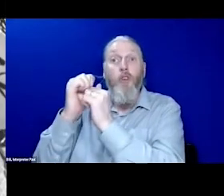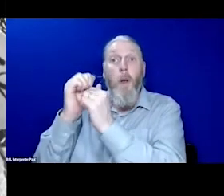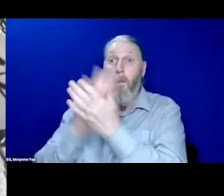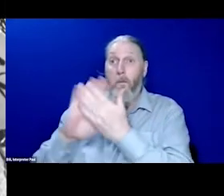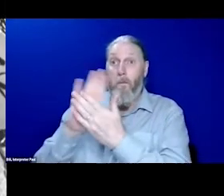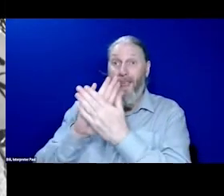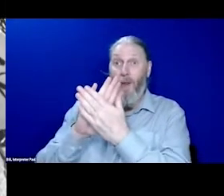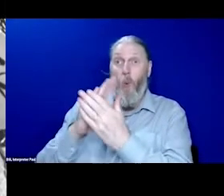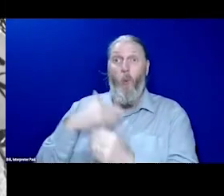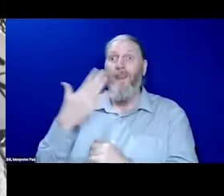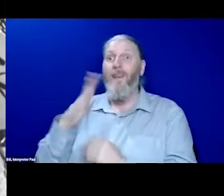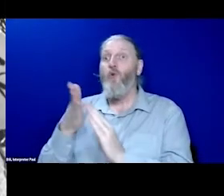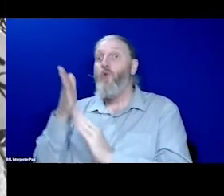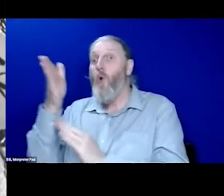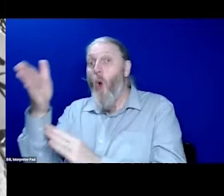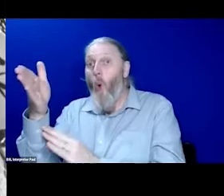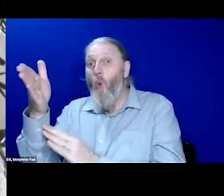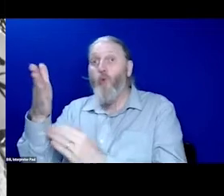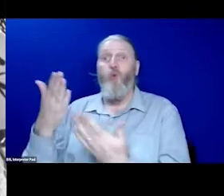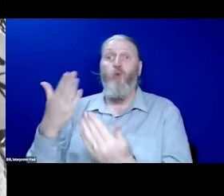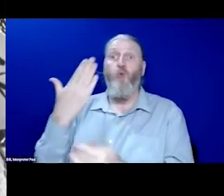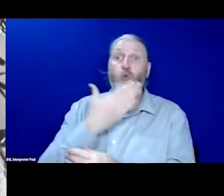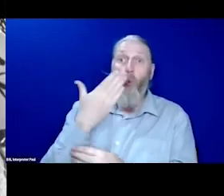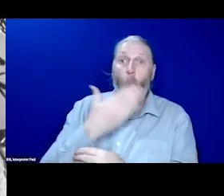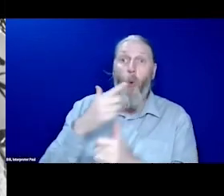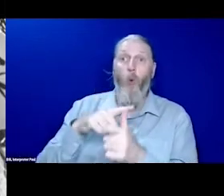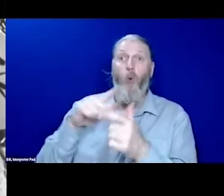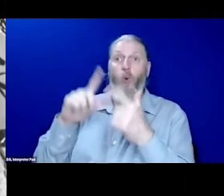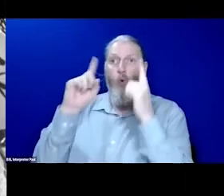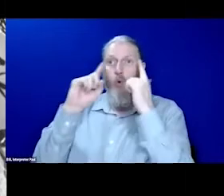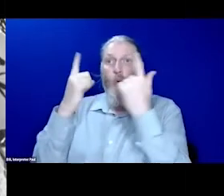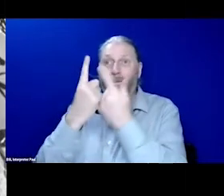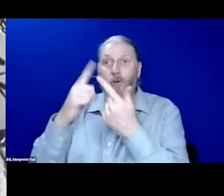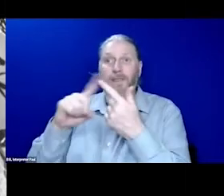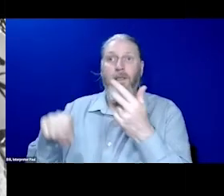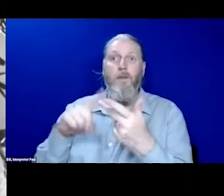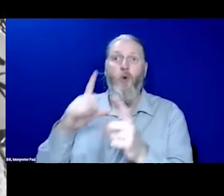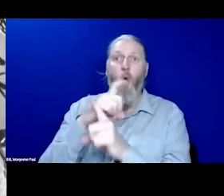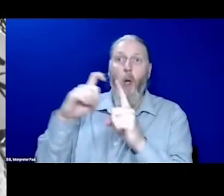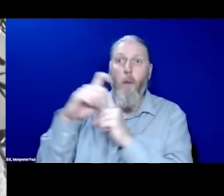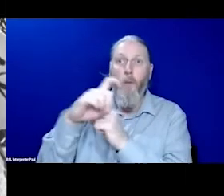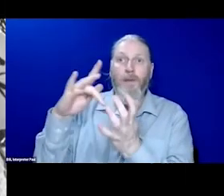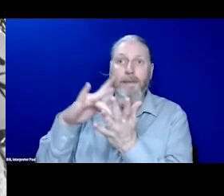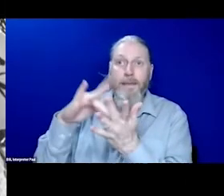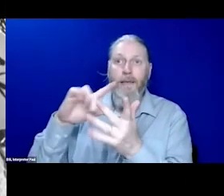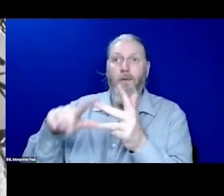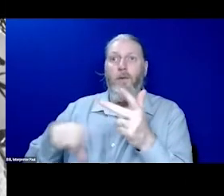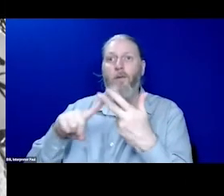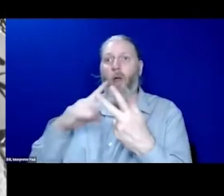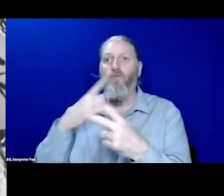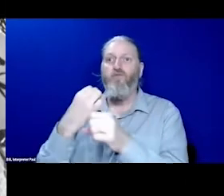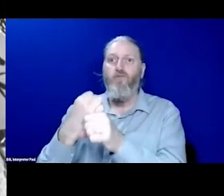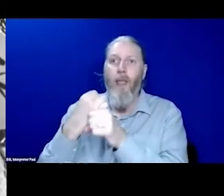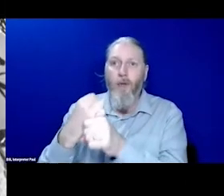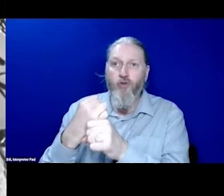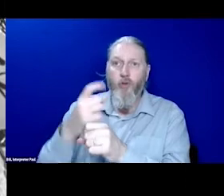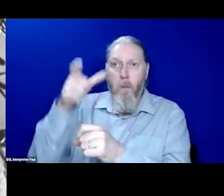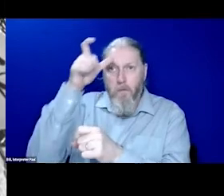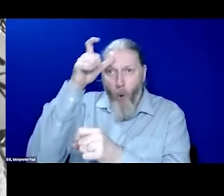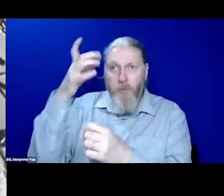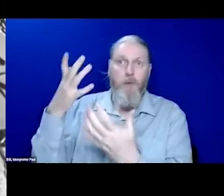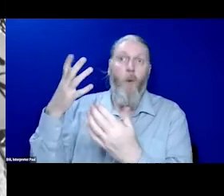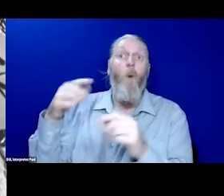are already at, in their schools, universities, community centres, places of worship, and also having space for them to be heard